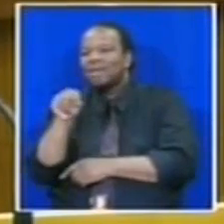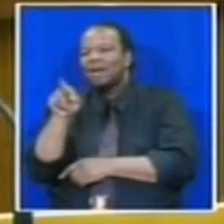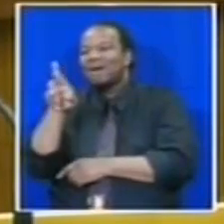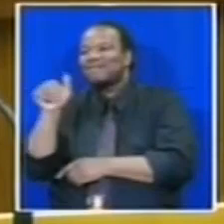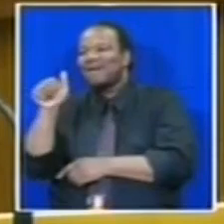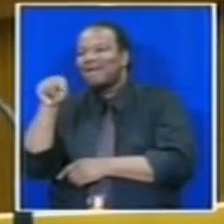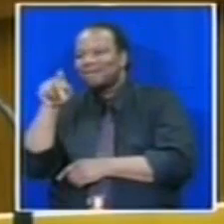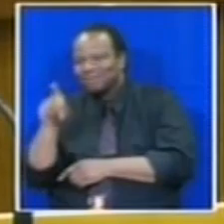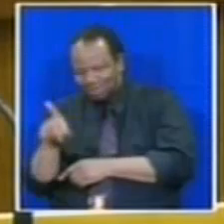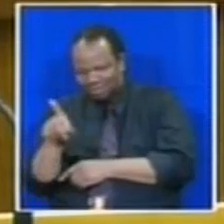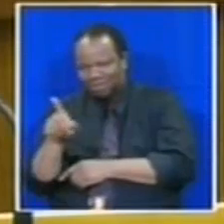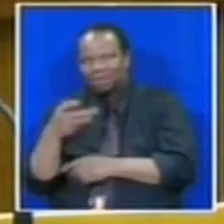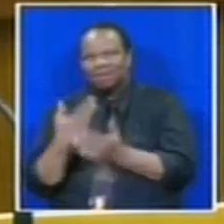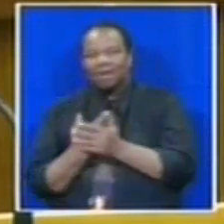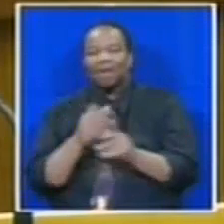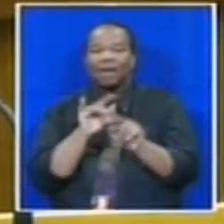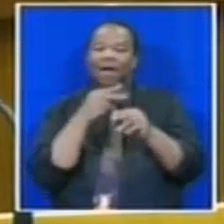Despite the tough prevailing environment,